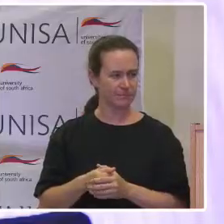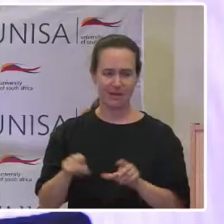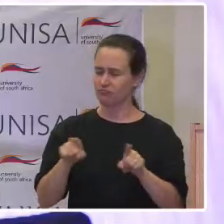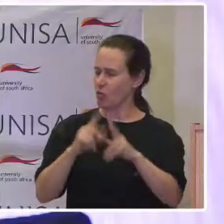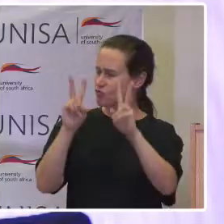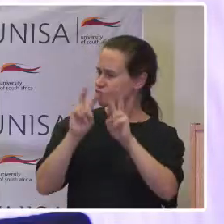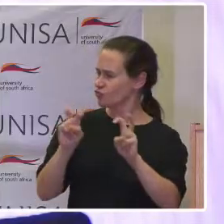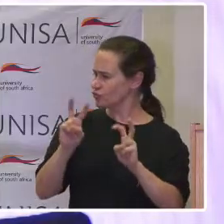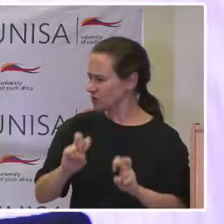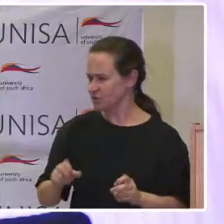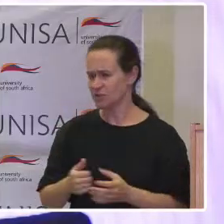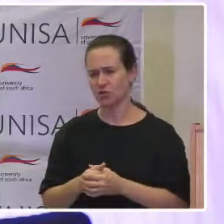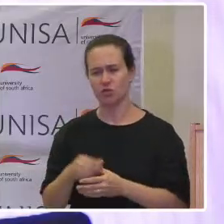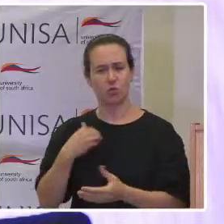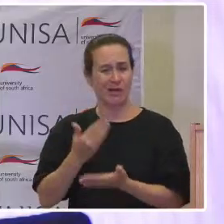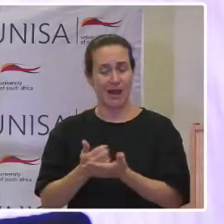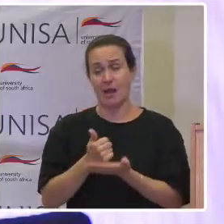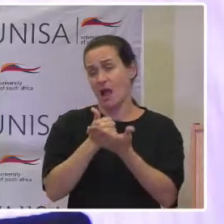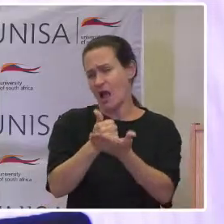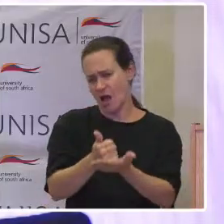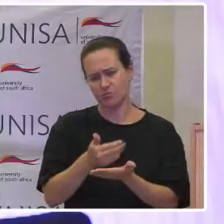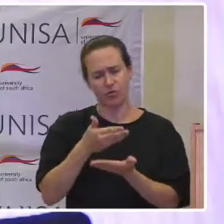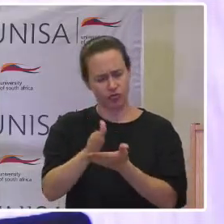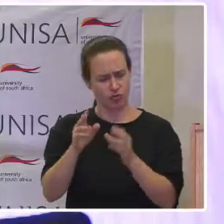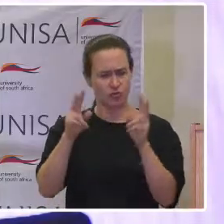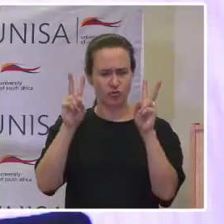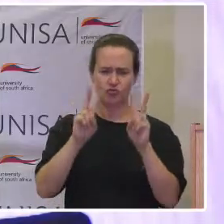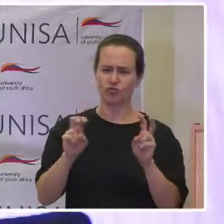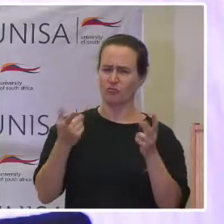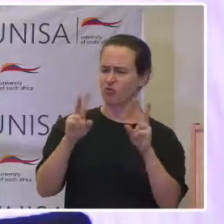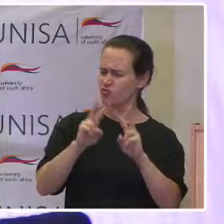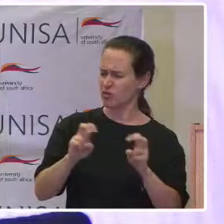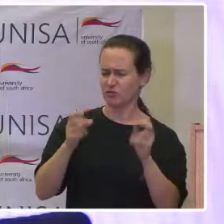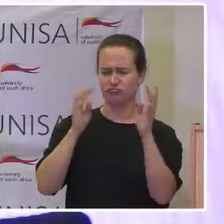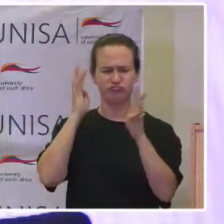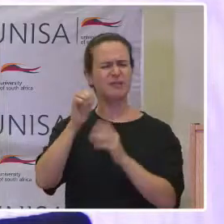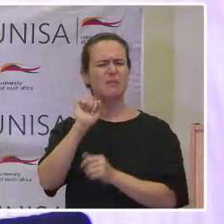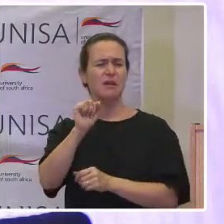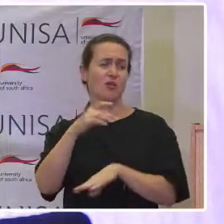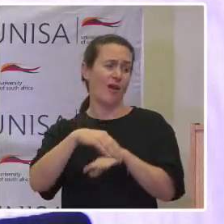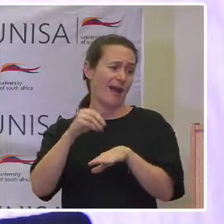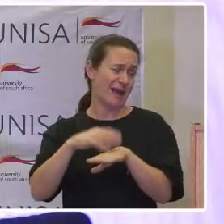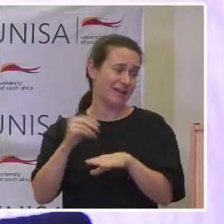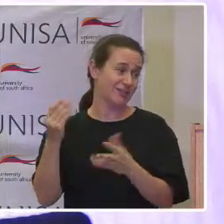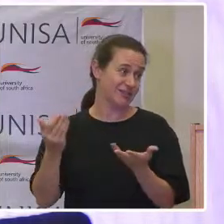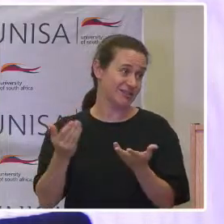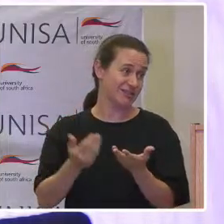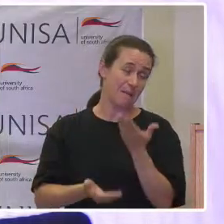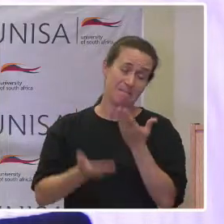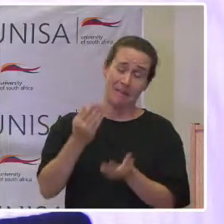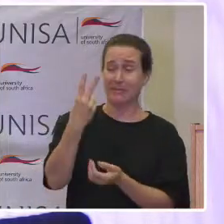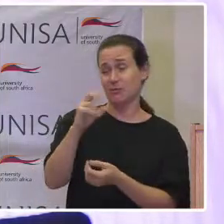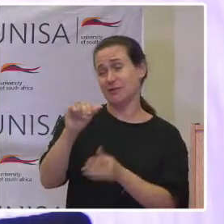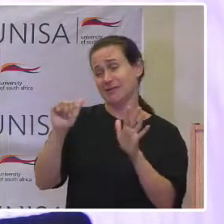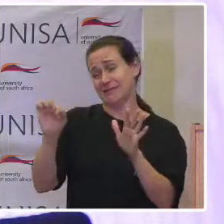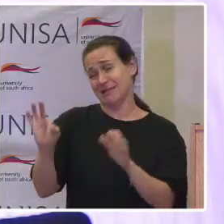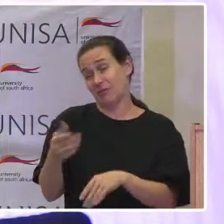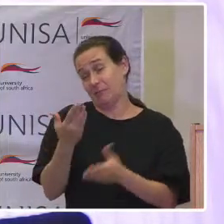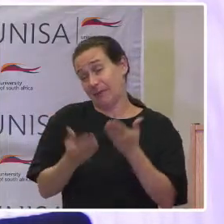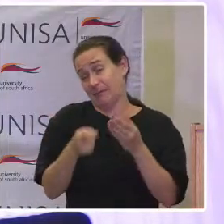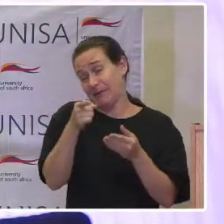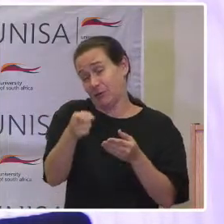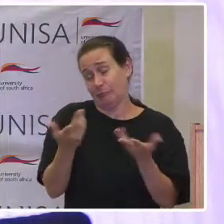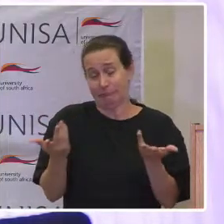research. We can contribute in that way. So don't worry about your age. Probably by that time you will